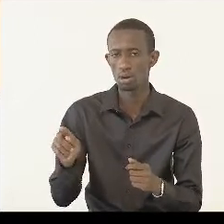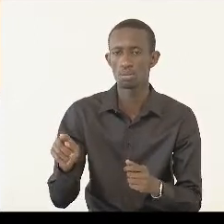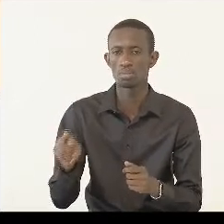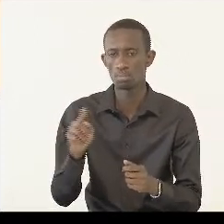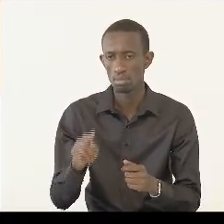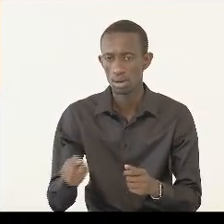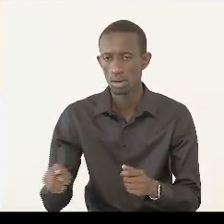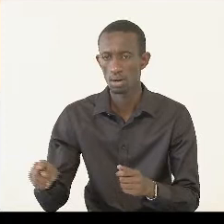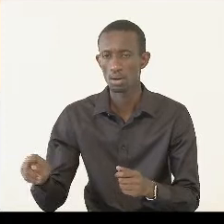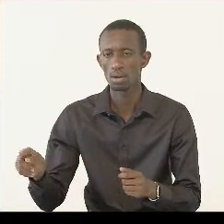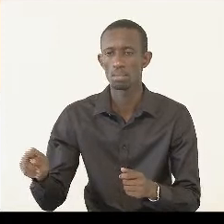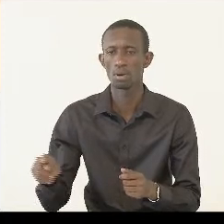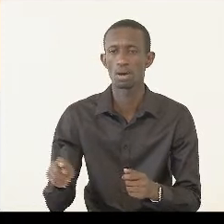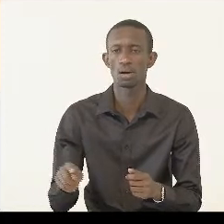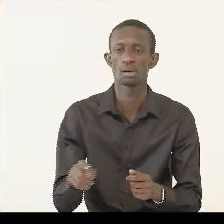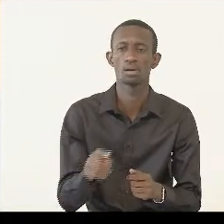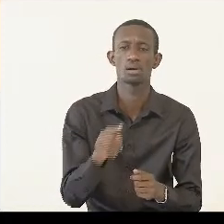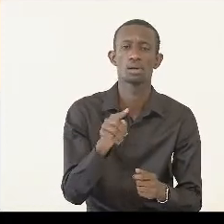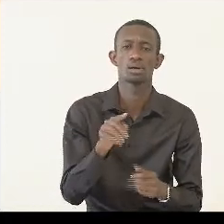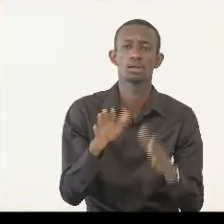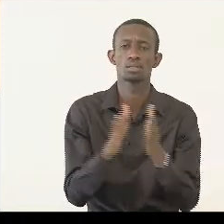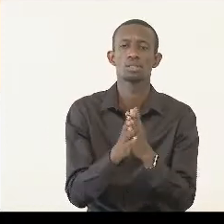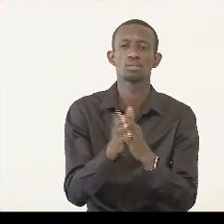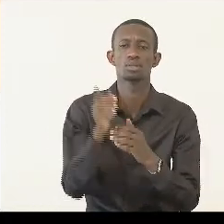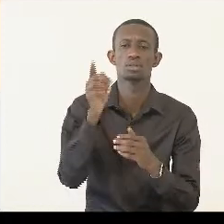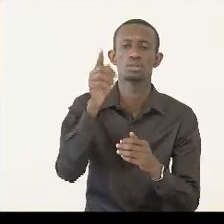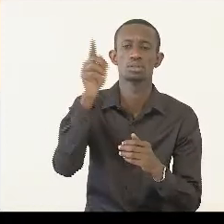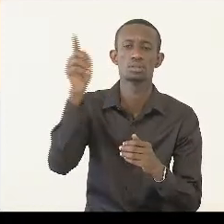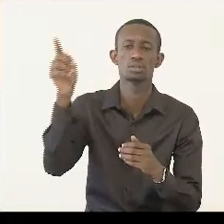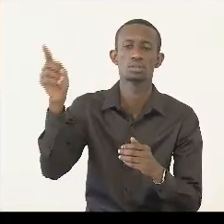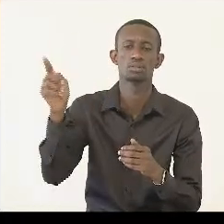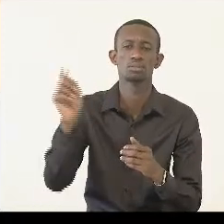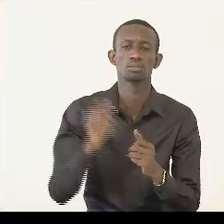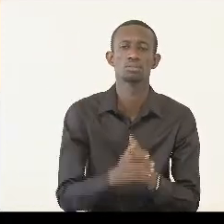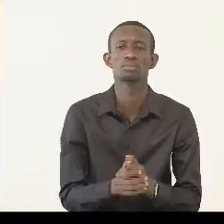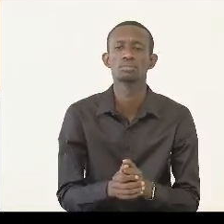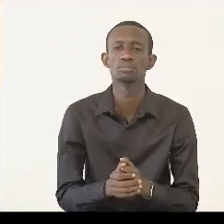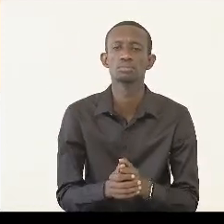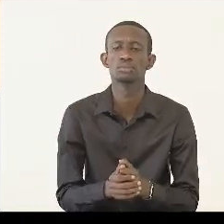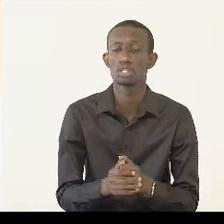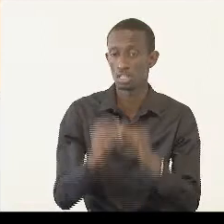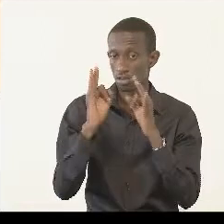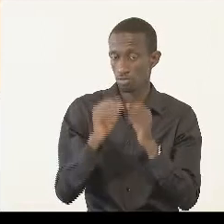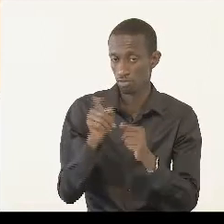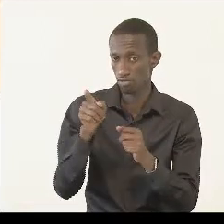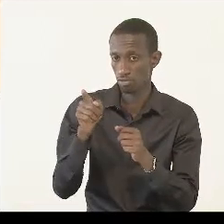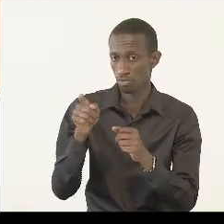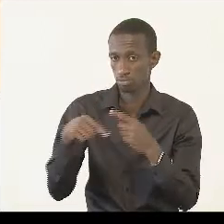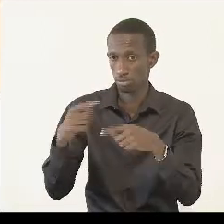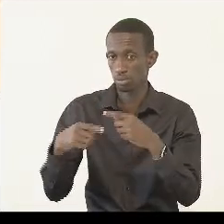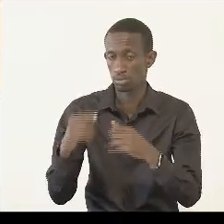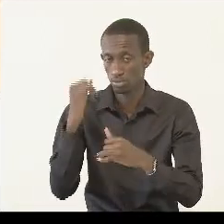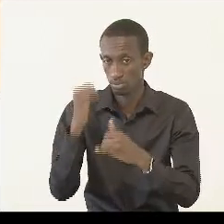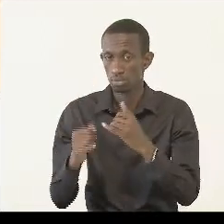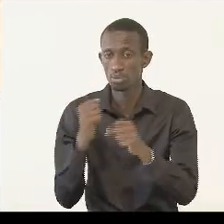that process, but they can't make it so continuous. So what shall the DNA polymerase do? Once these fragments have been done, what about the exonuclease to